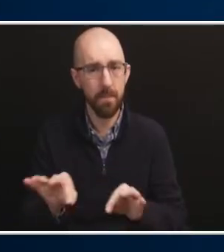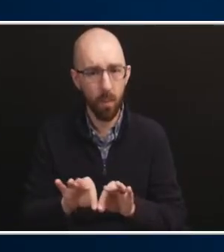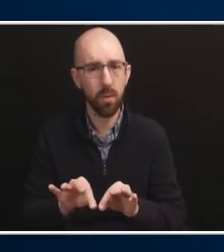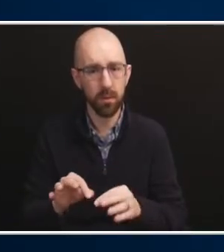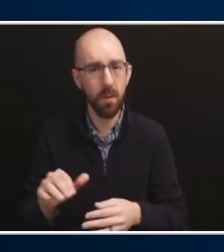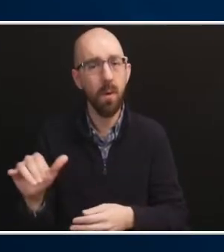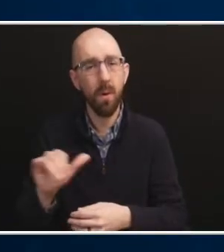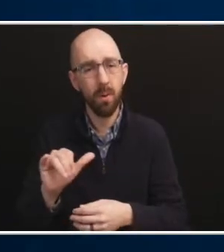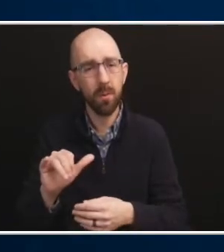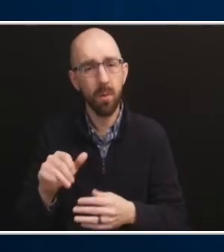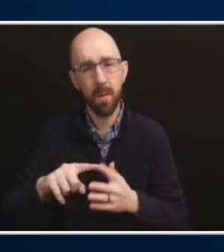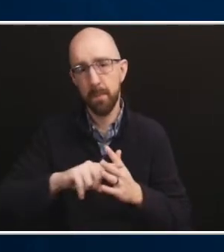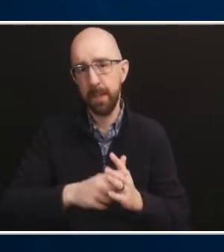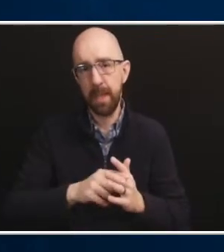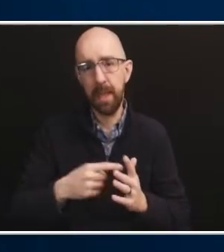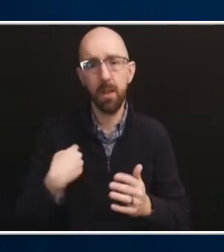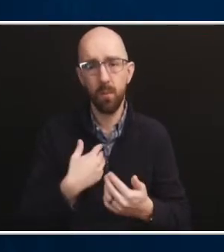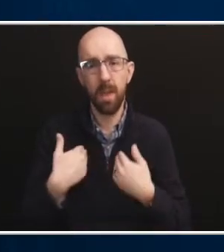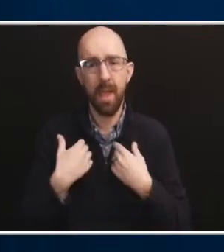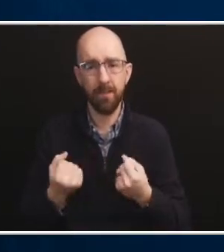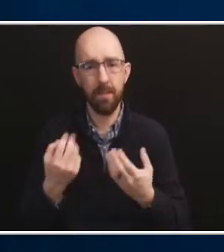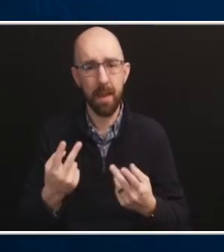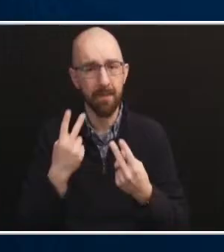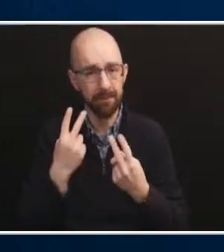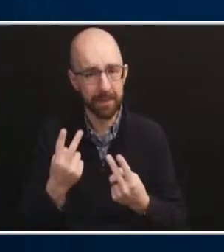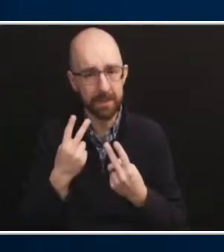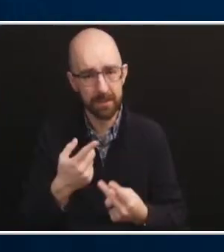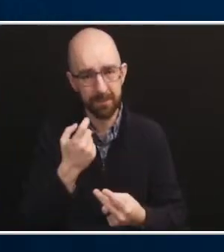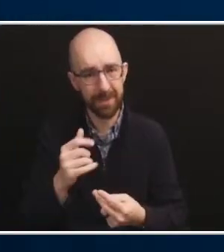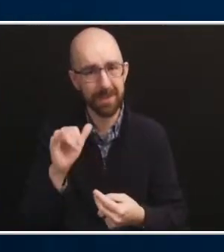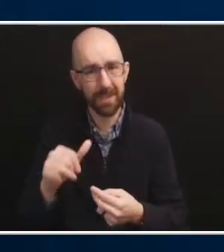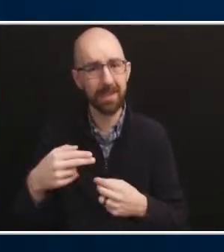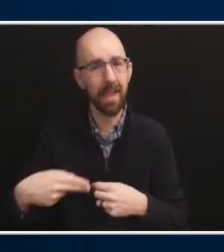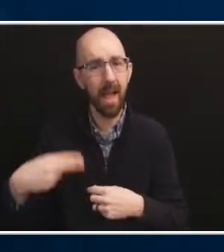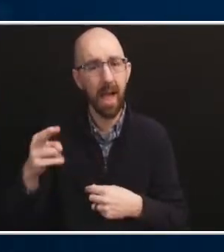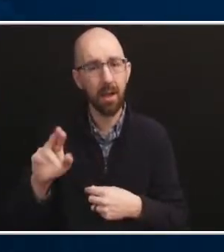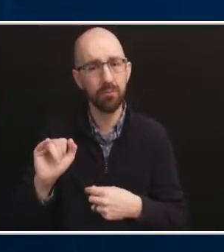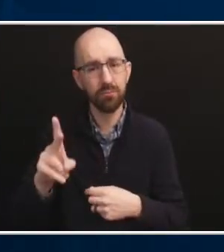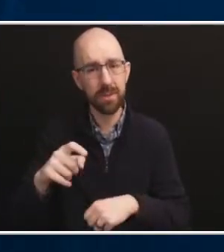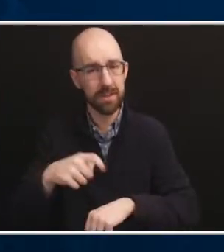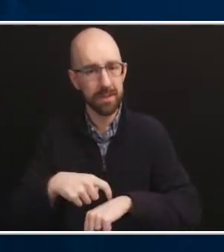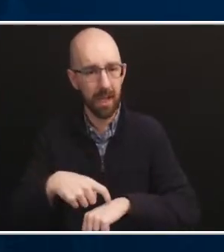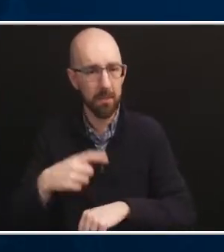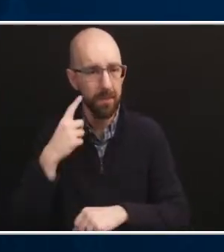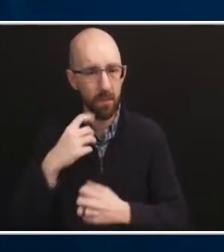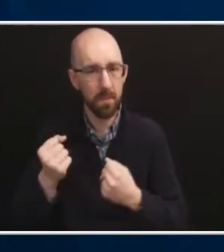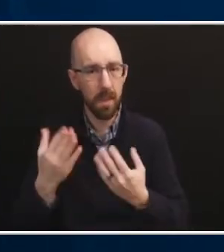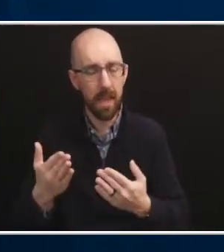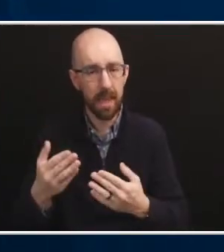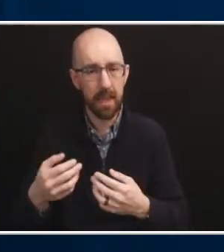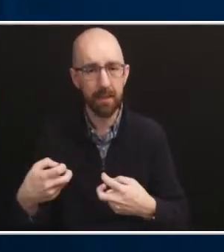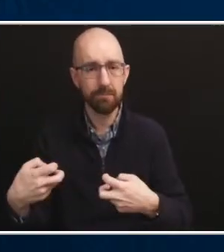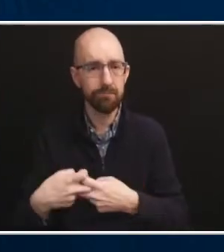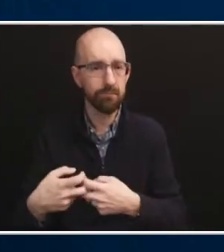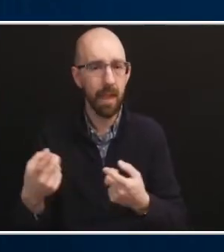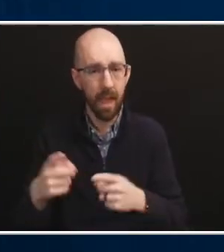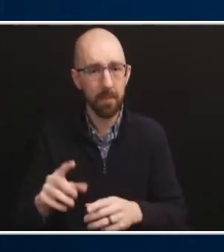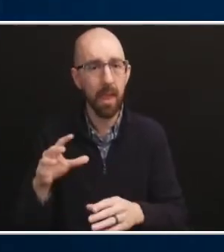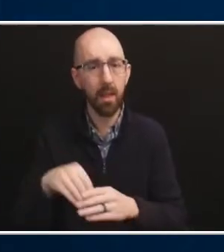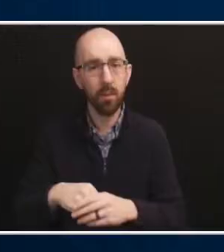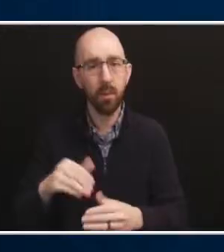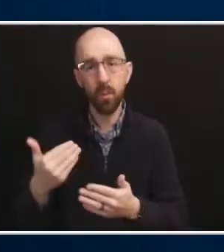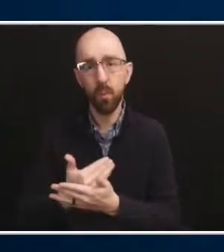Also in the very beginning, we have a lot of visits because that's probably the highest risk time for many complications, including rejection of the new